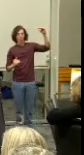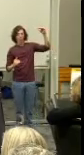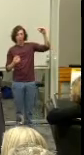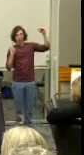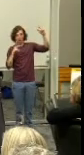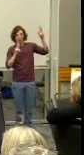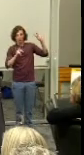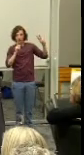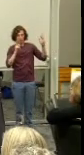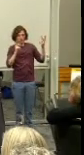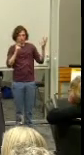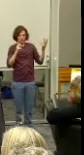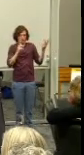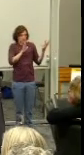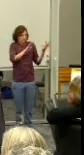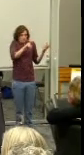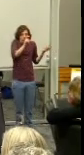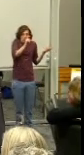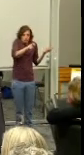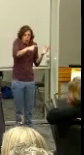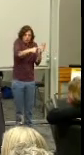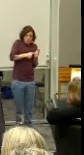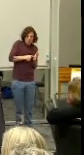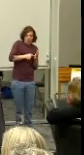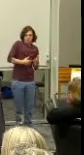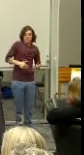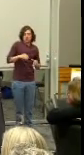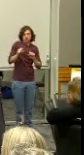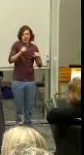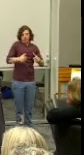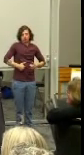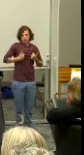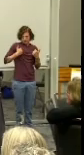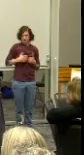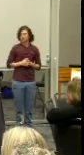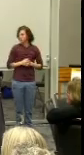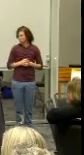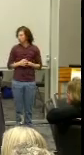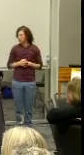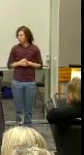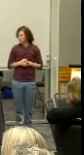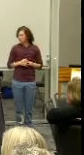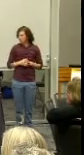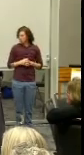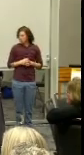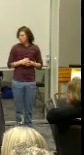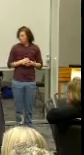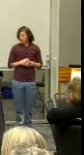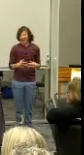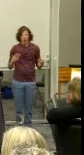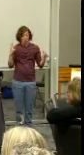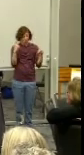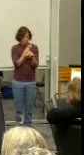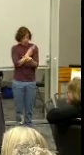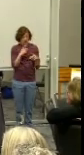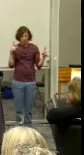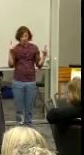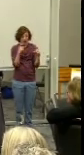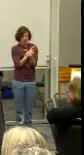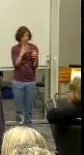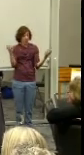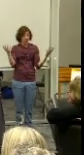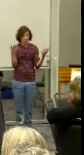live affordably. And then an added complication for many folks with disabilities